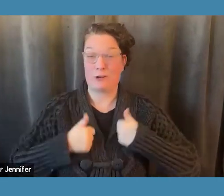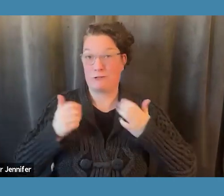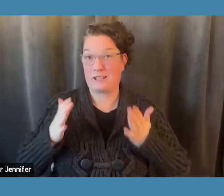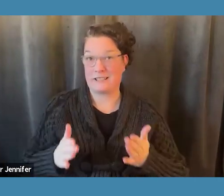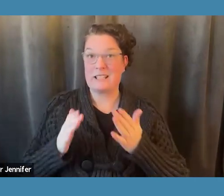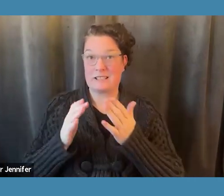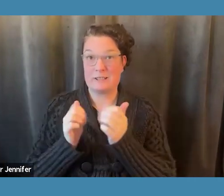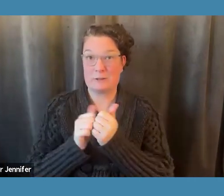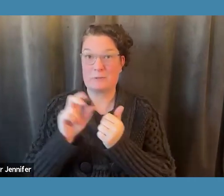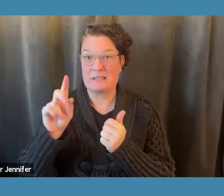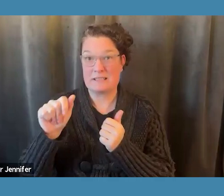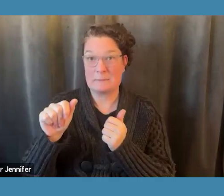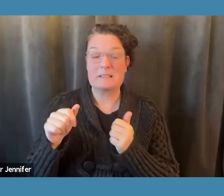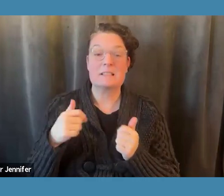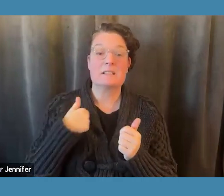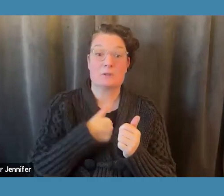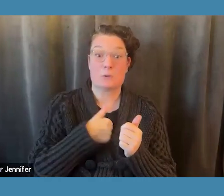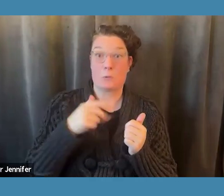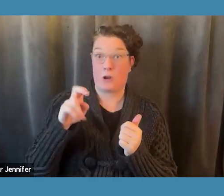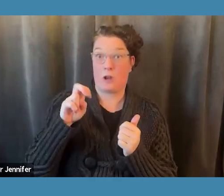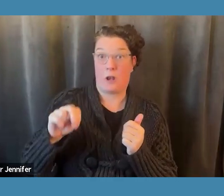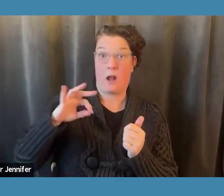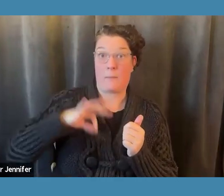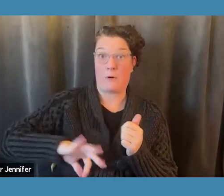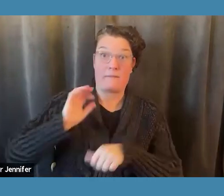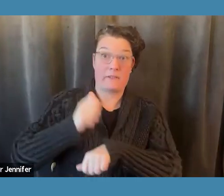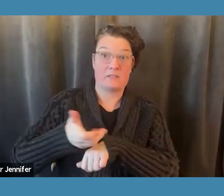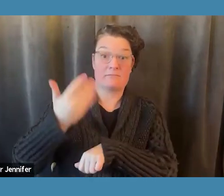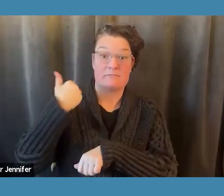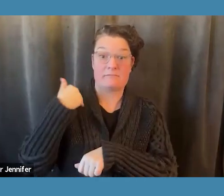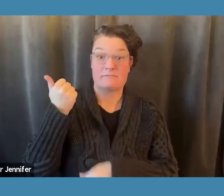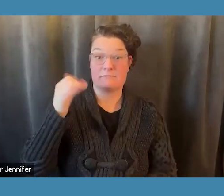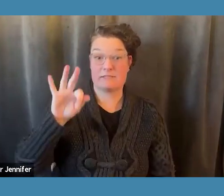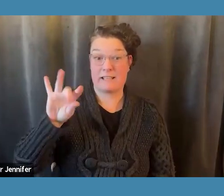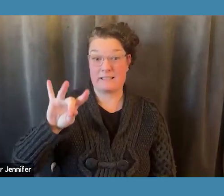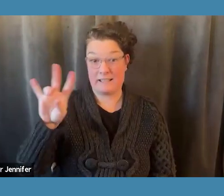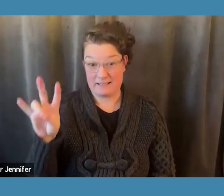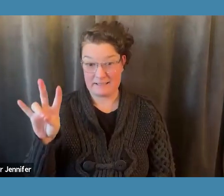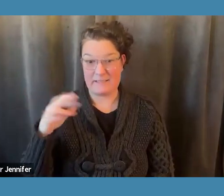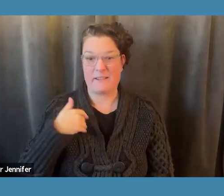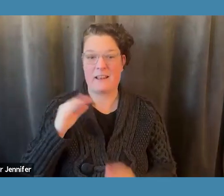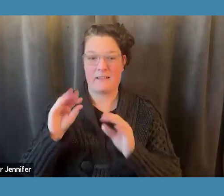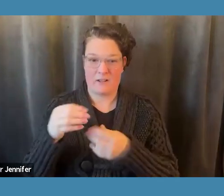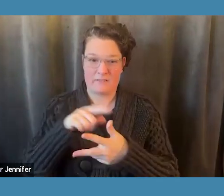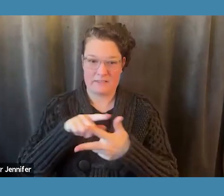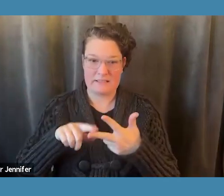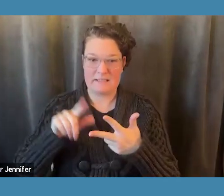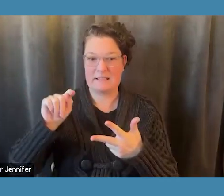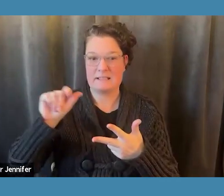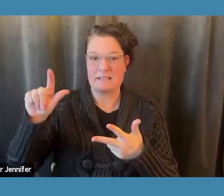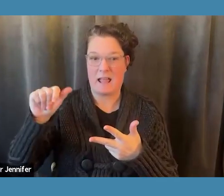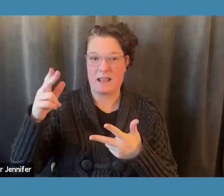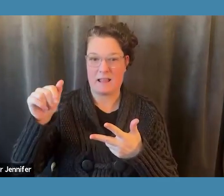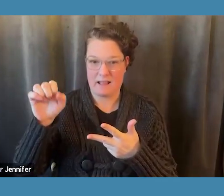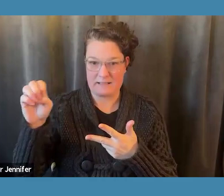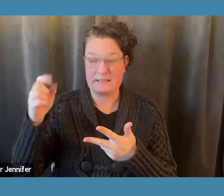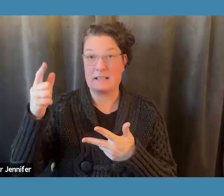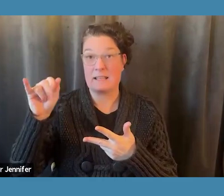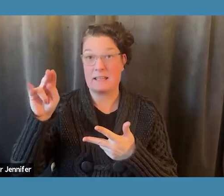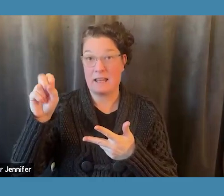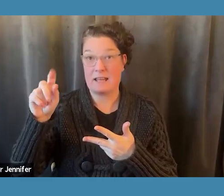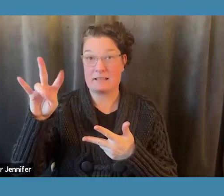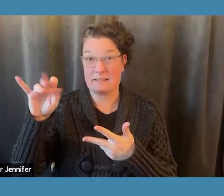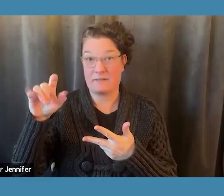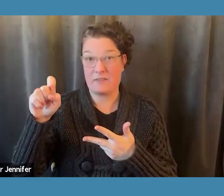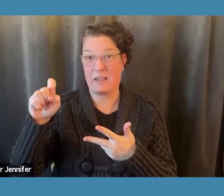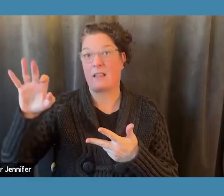Florida since 1987 with offices in Tallahassee, Tampa, Gainesville, and Fort Lauderdale. Our mission is to